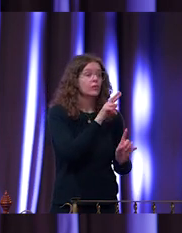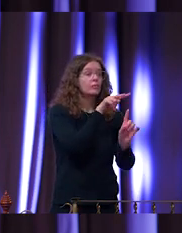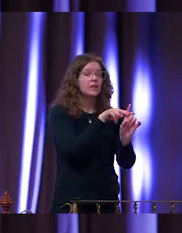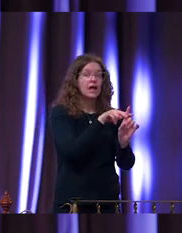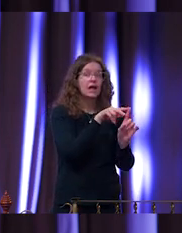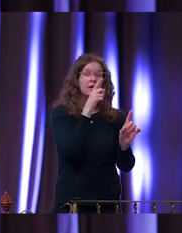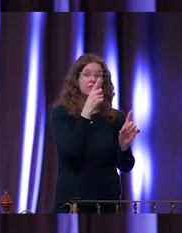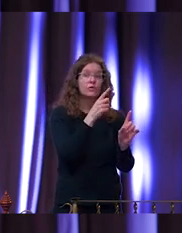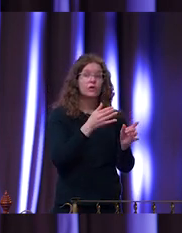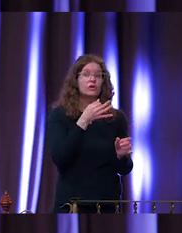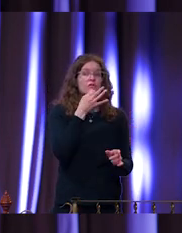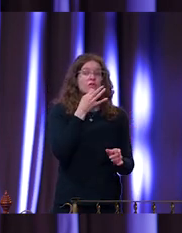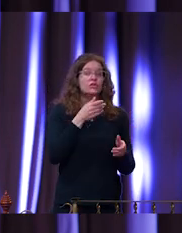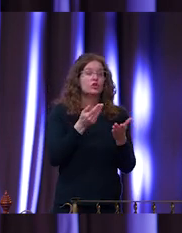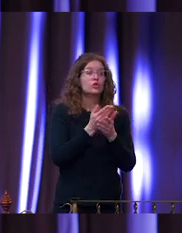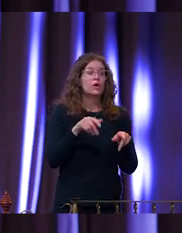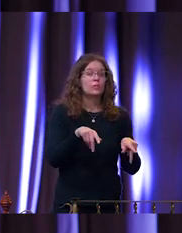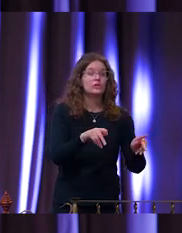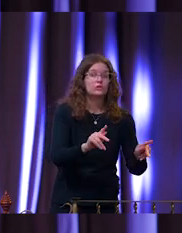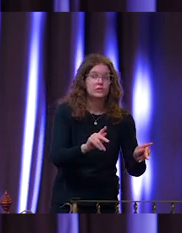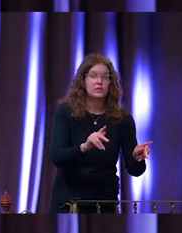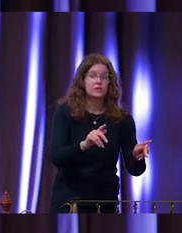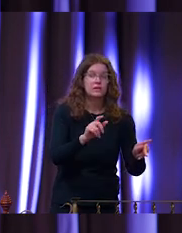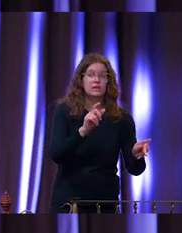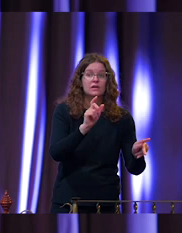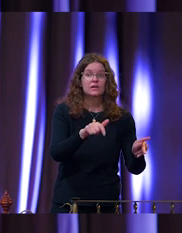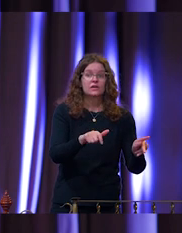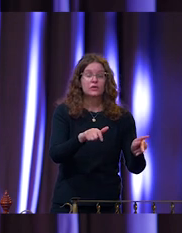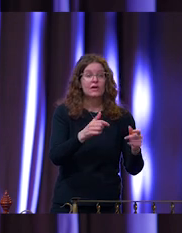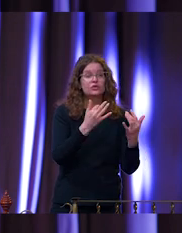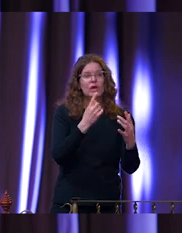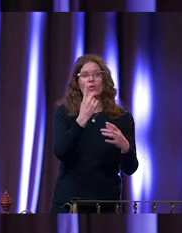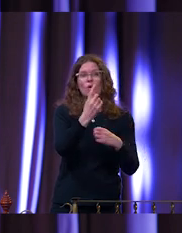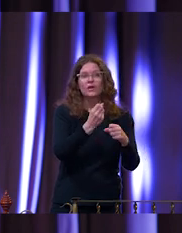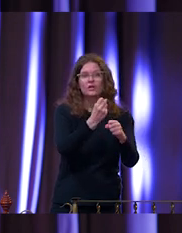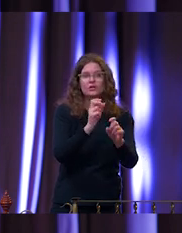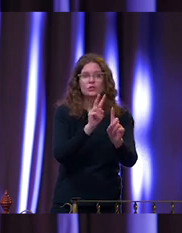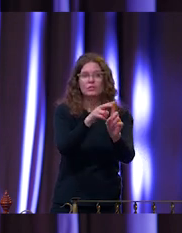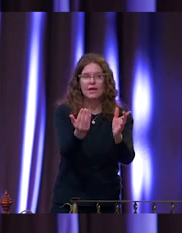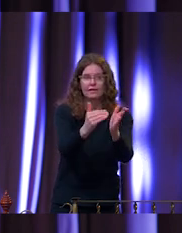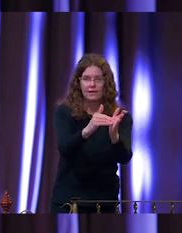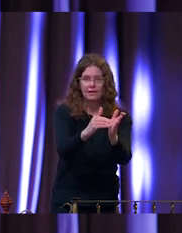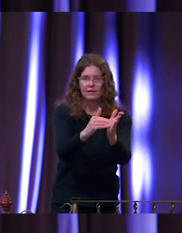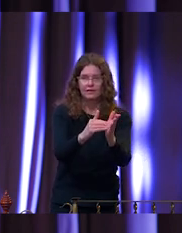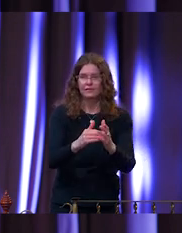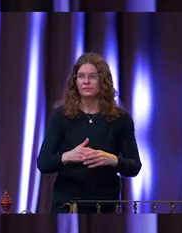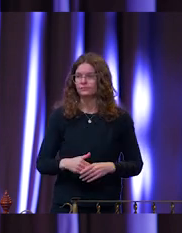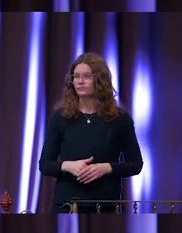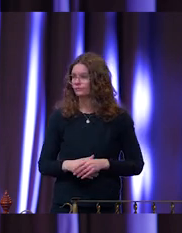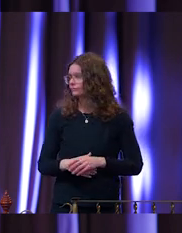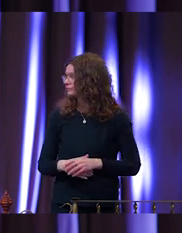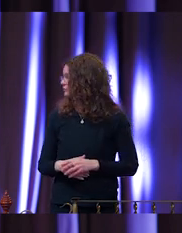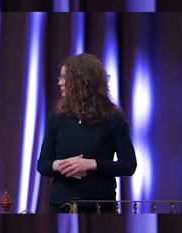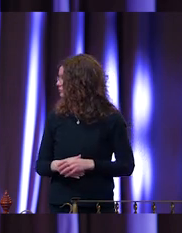coming opportunity, you have to wait a whole year to apply again if you're not one of the grantees? That's my